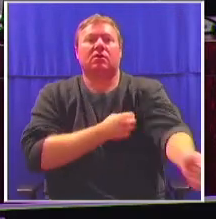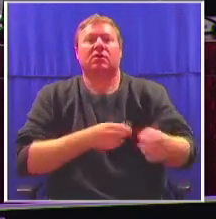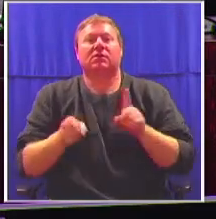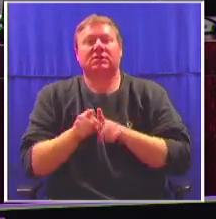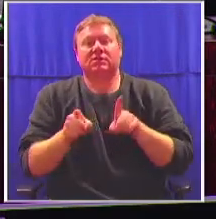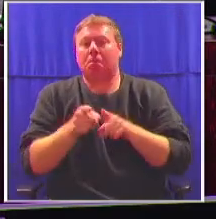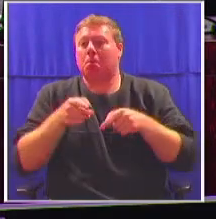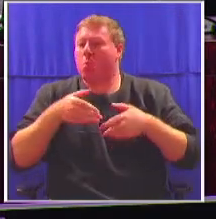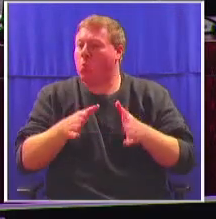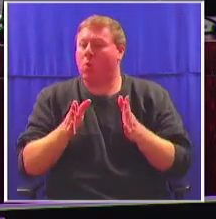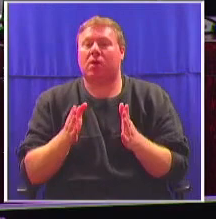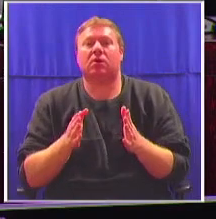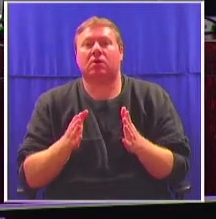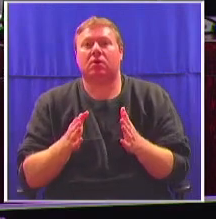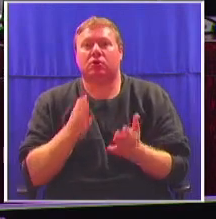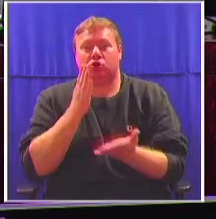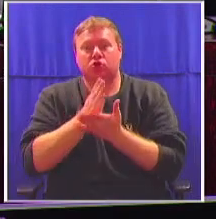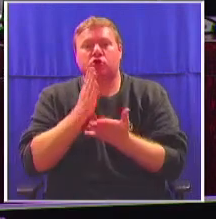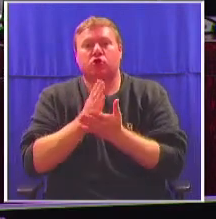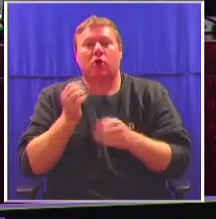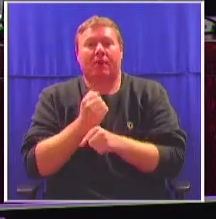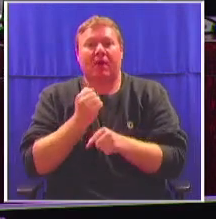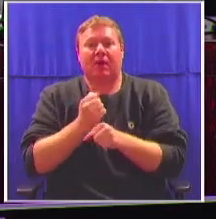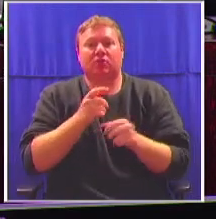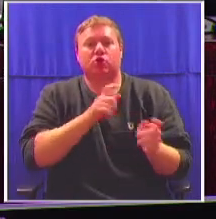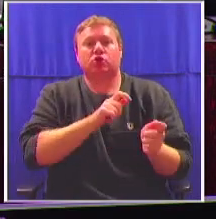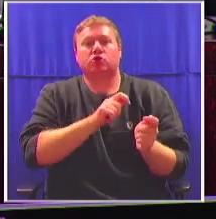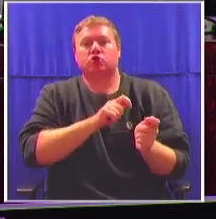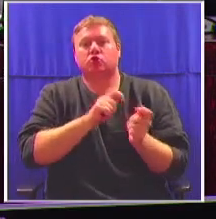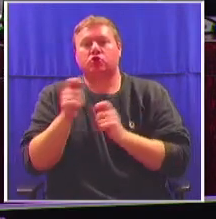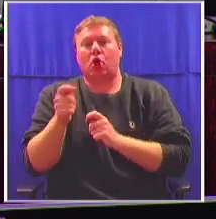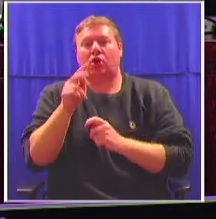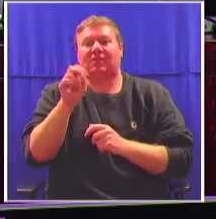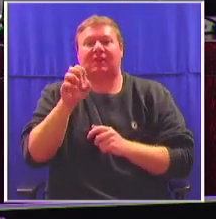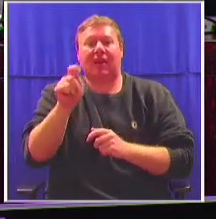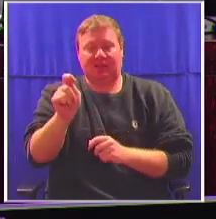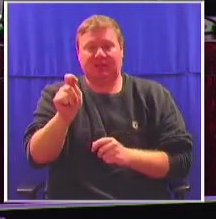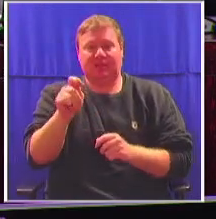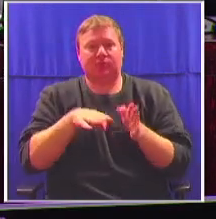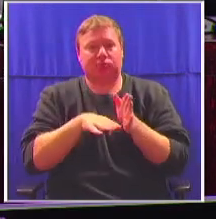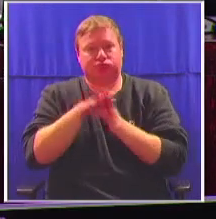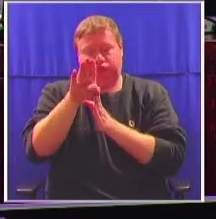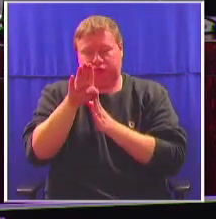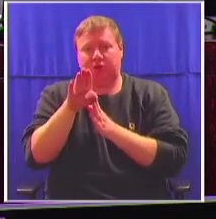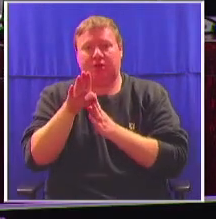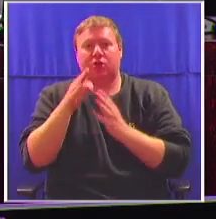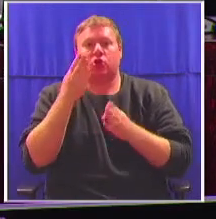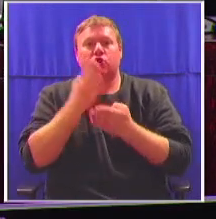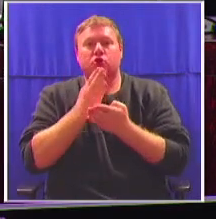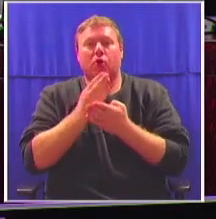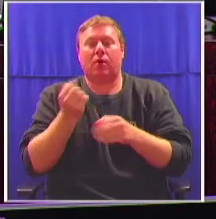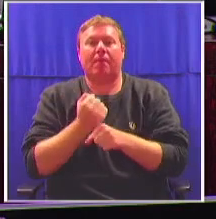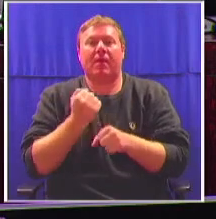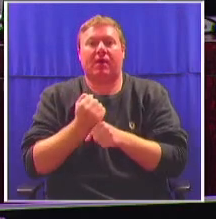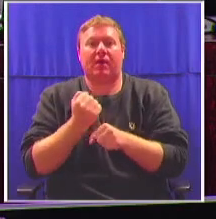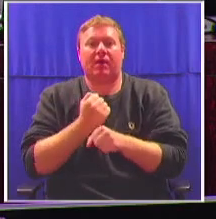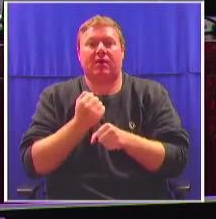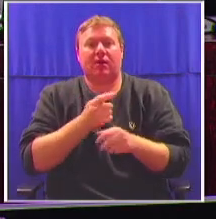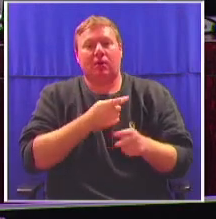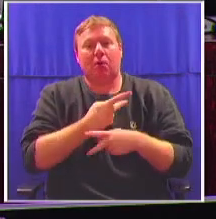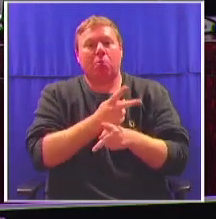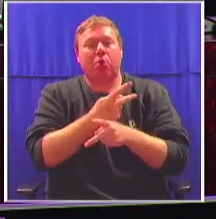measures to reform Transnet and create an efficient and competitive freight logistics